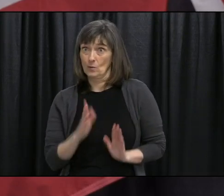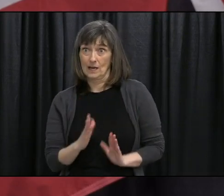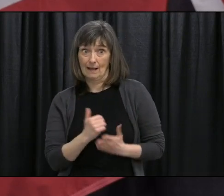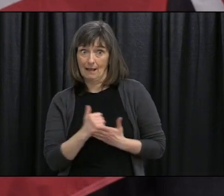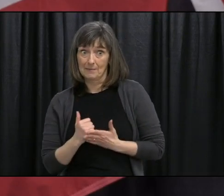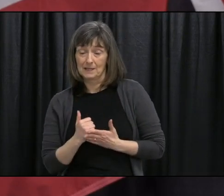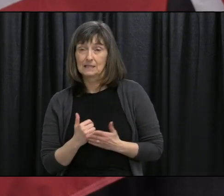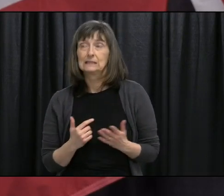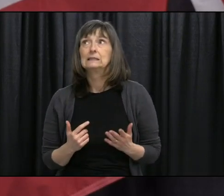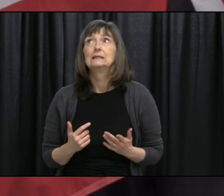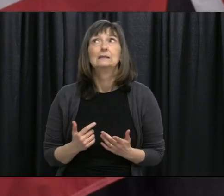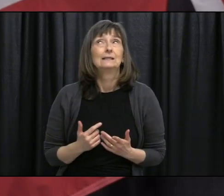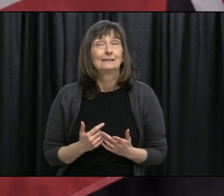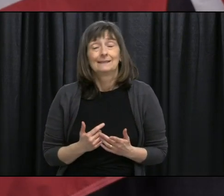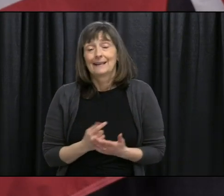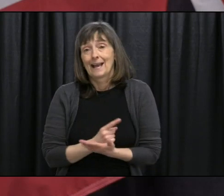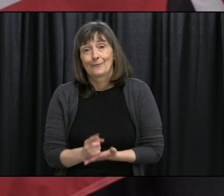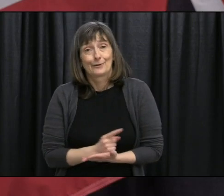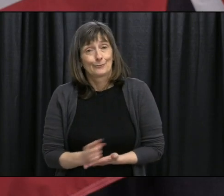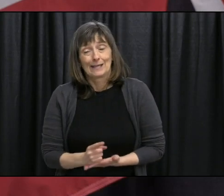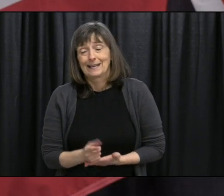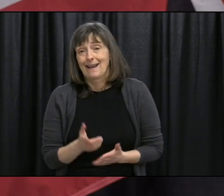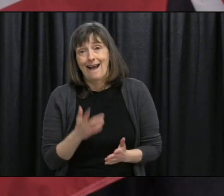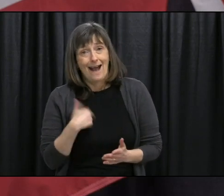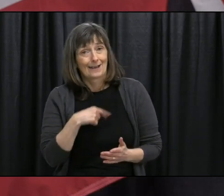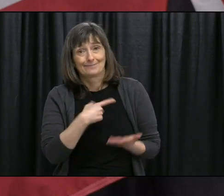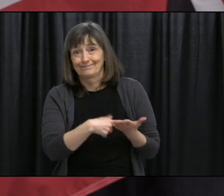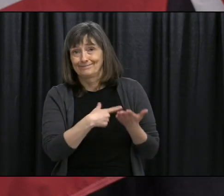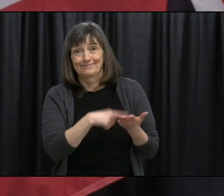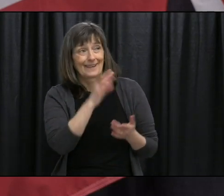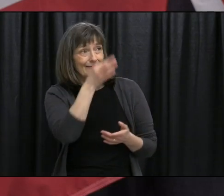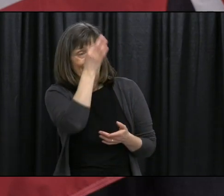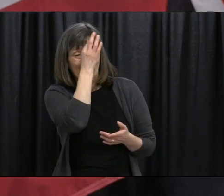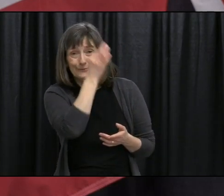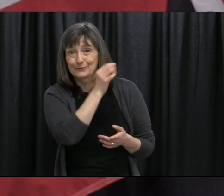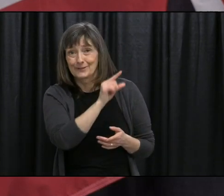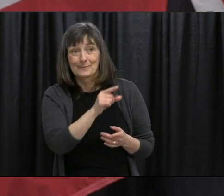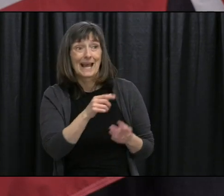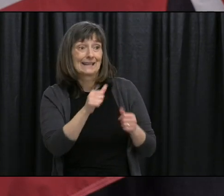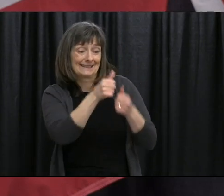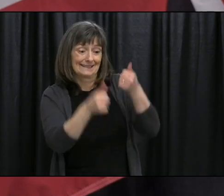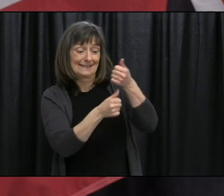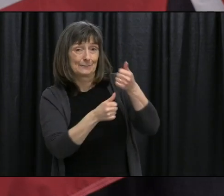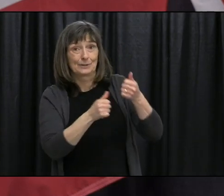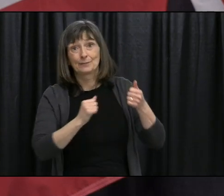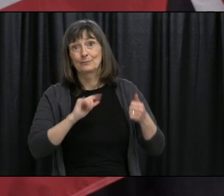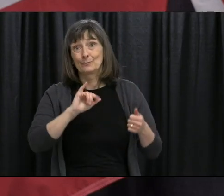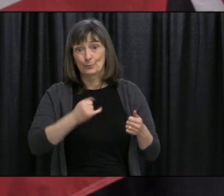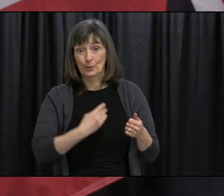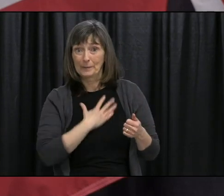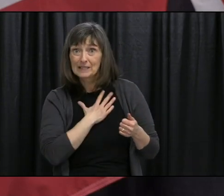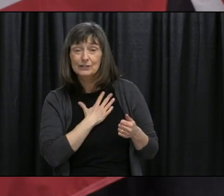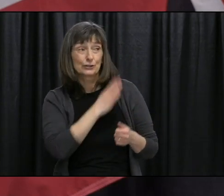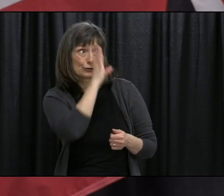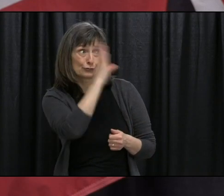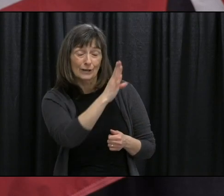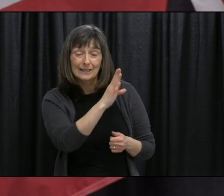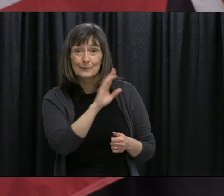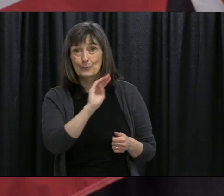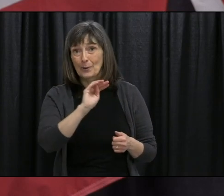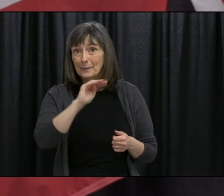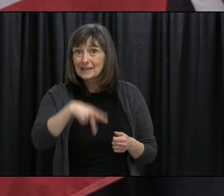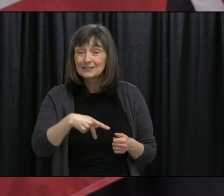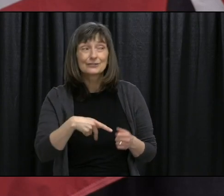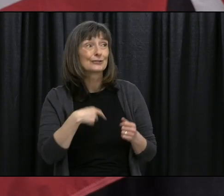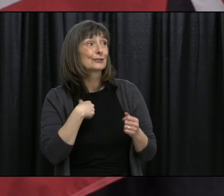not something that I bring and raise, at the federal tables directly with the Deputy Prime Minister, with the Prime Minister. I talk to the Minister of